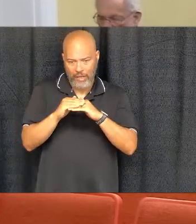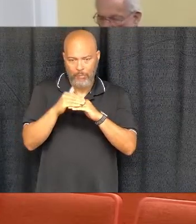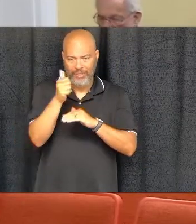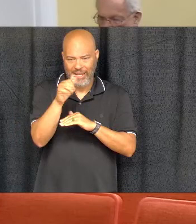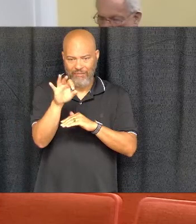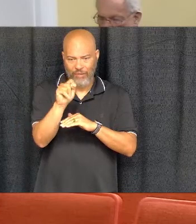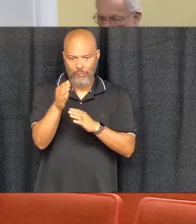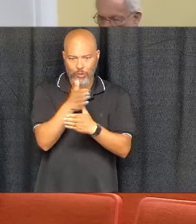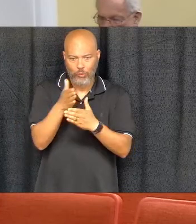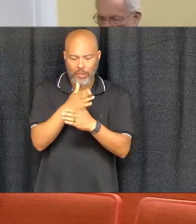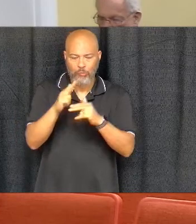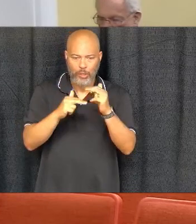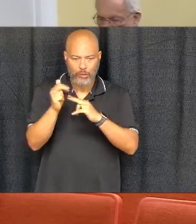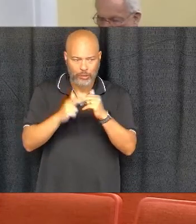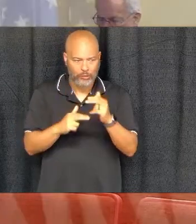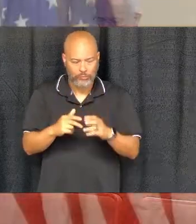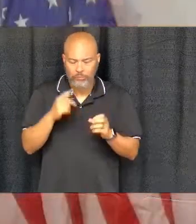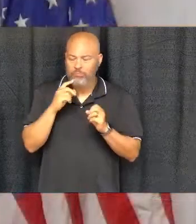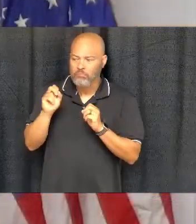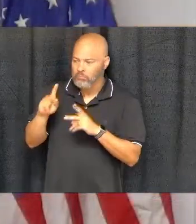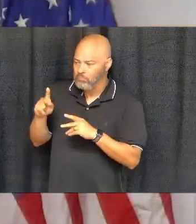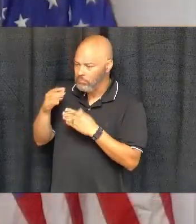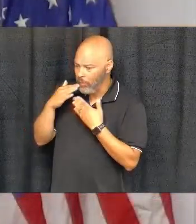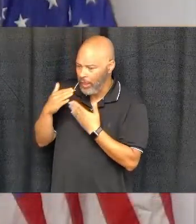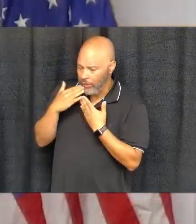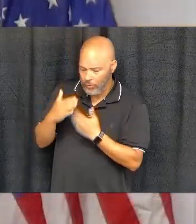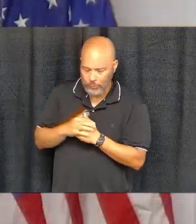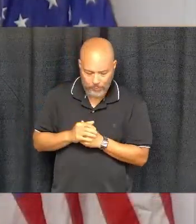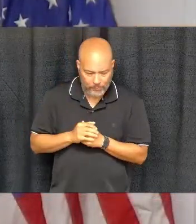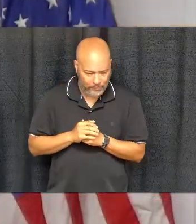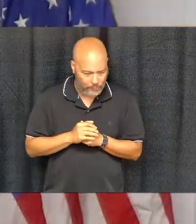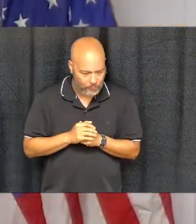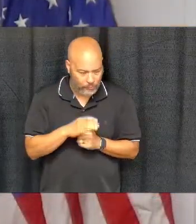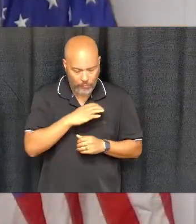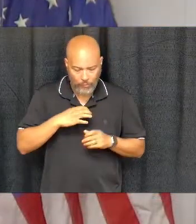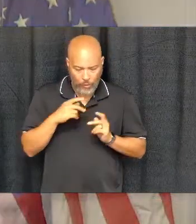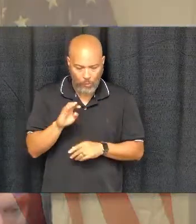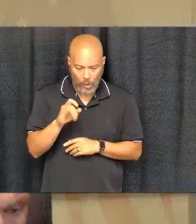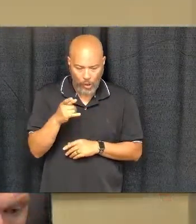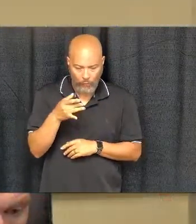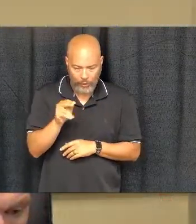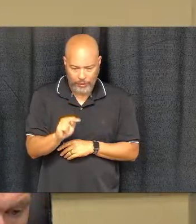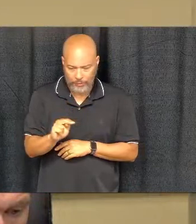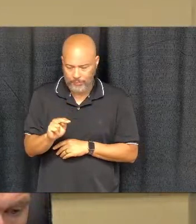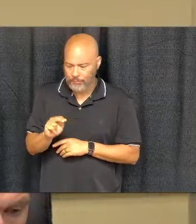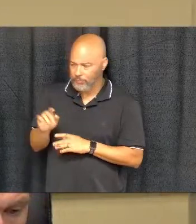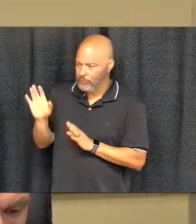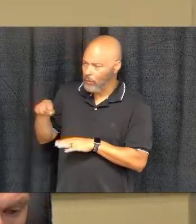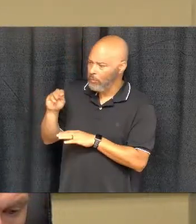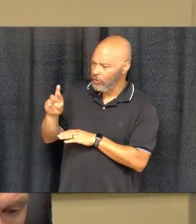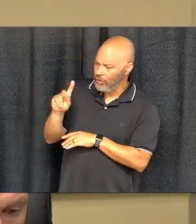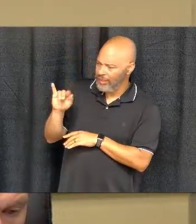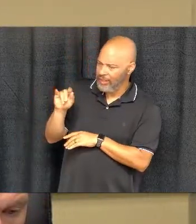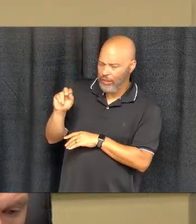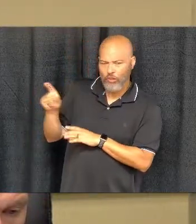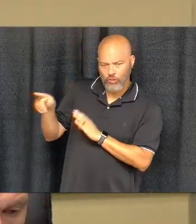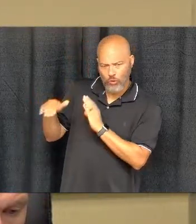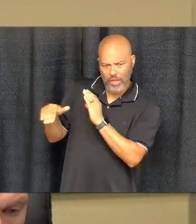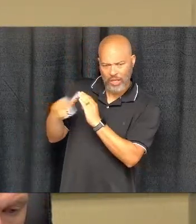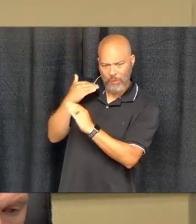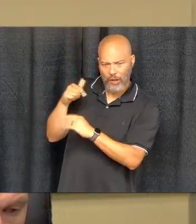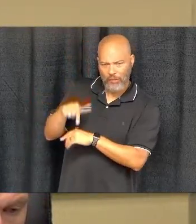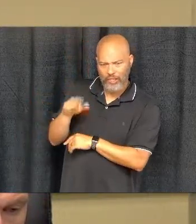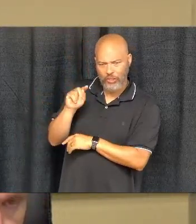okay, all right, thank you. Councilperson McLaughlin, you're recognized. Thank you, Mayor. Mr. Tyndall, would you email us this Cliff